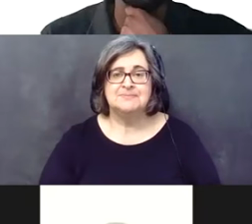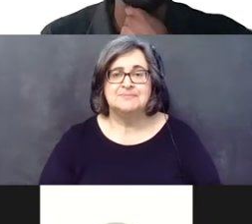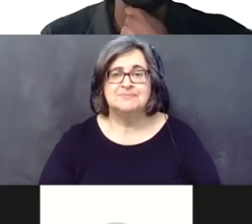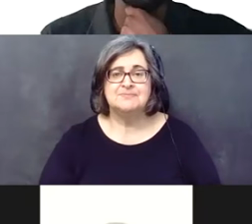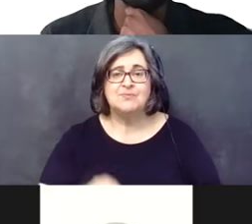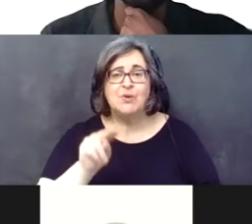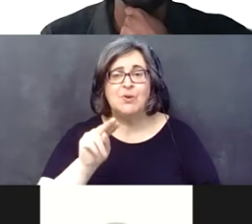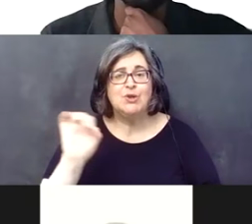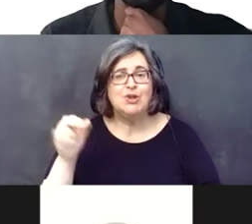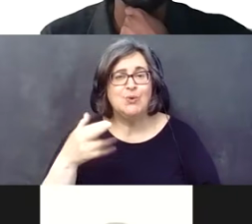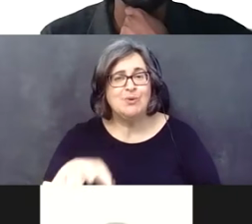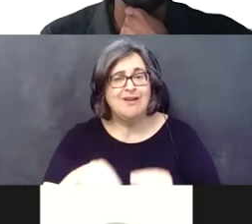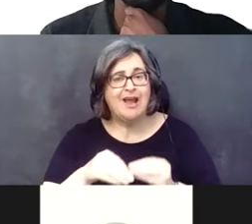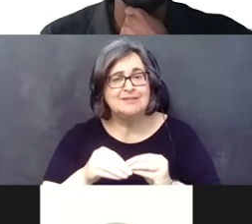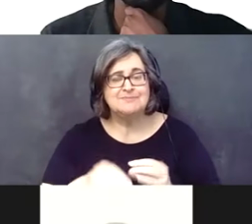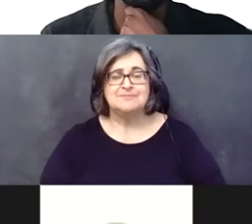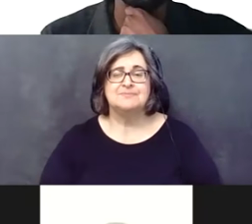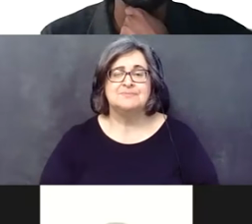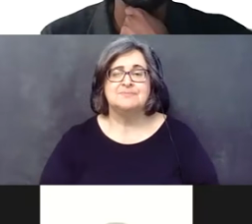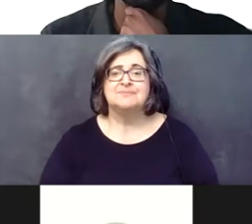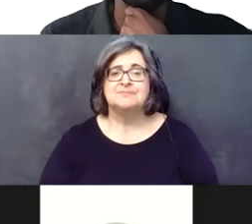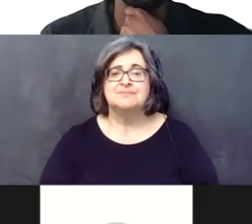And Noah, do you want to chime in on this?